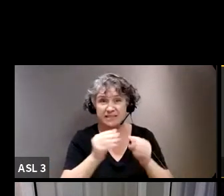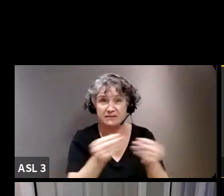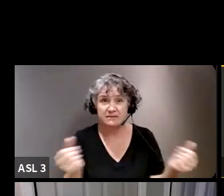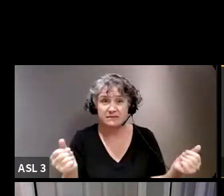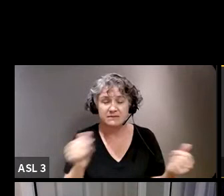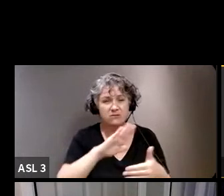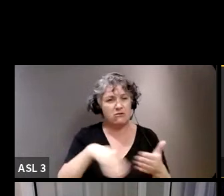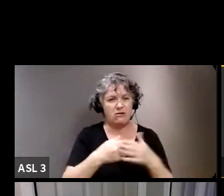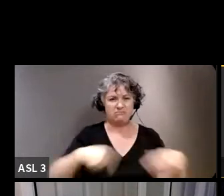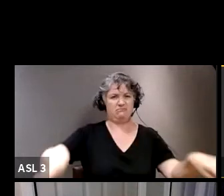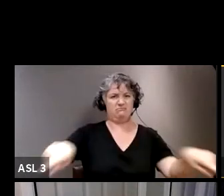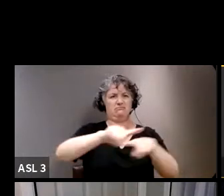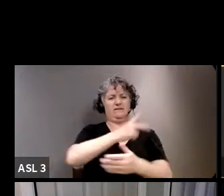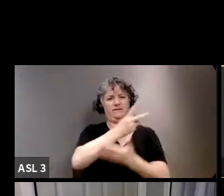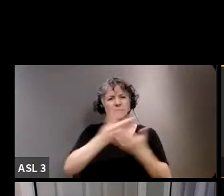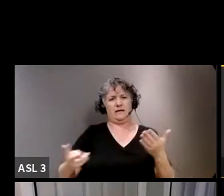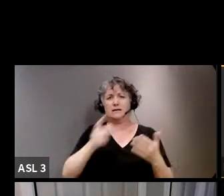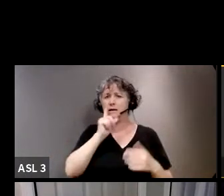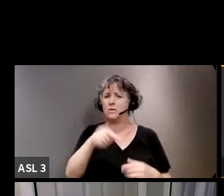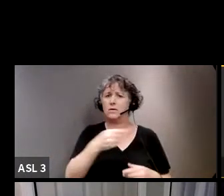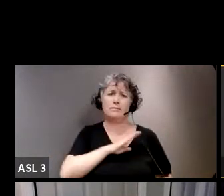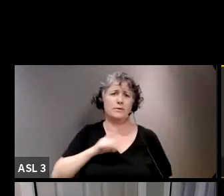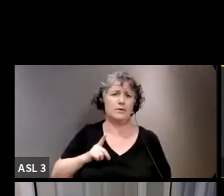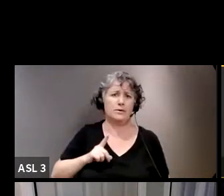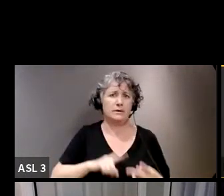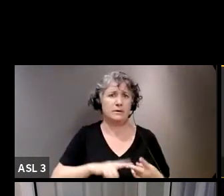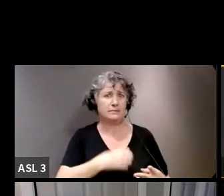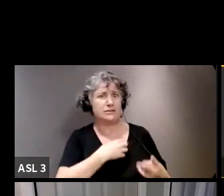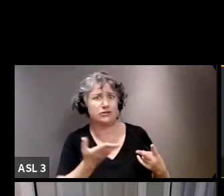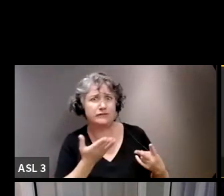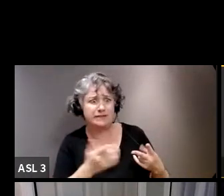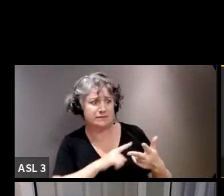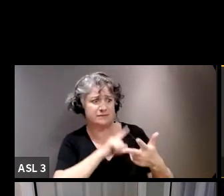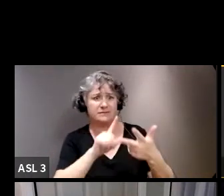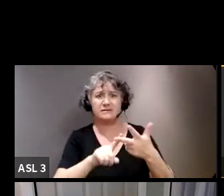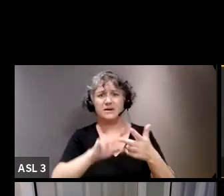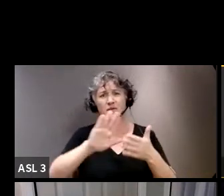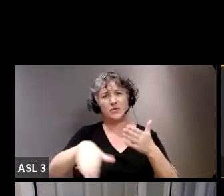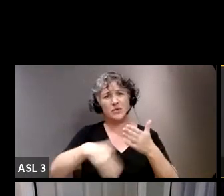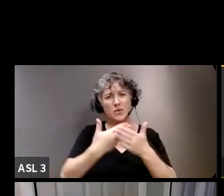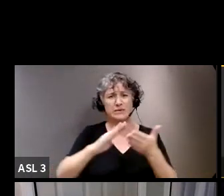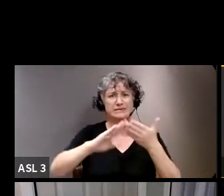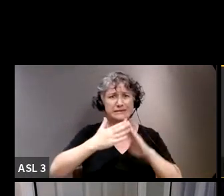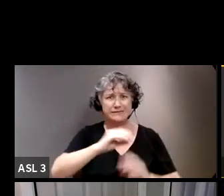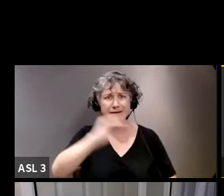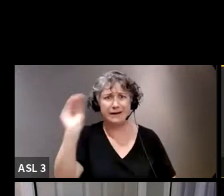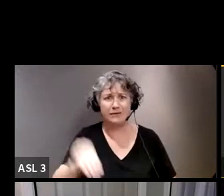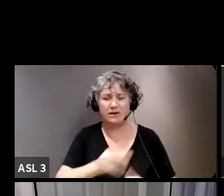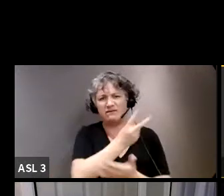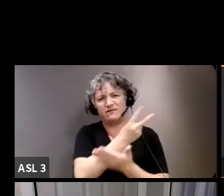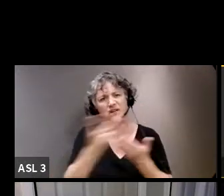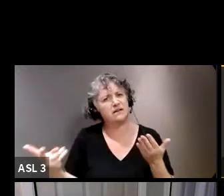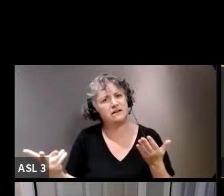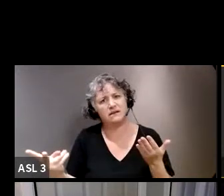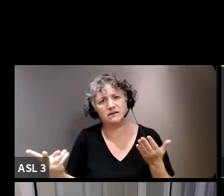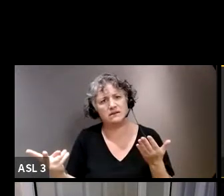collected we failed not just the board not just the police service but the entire city of ottawa has failed